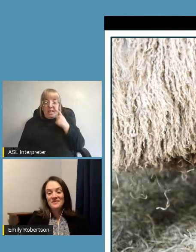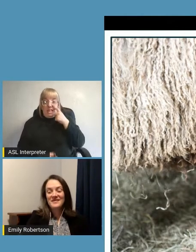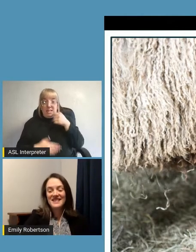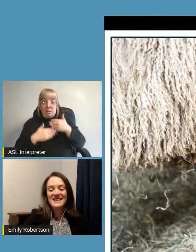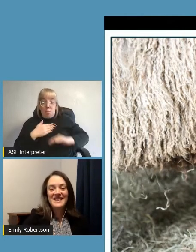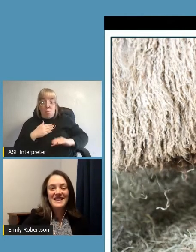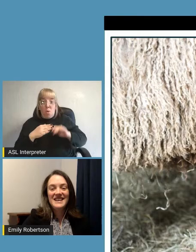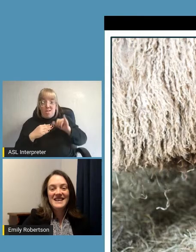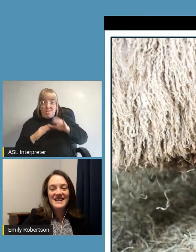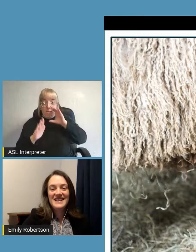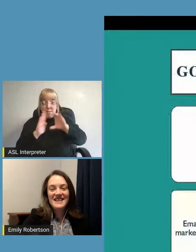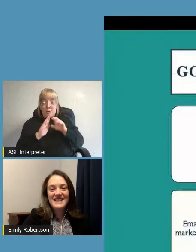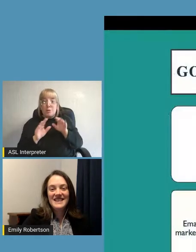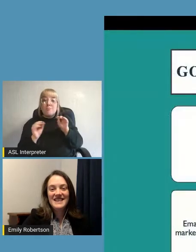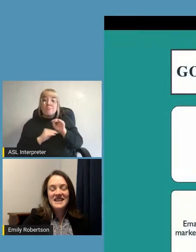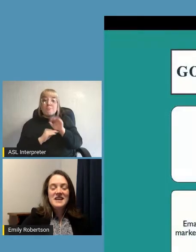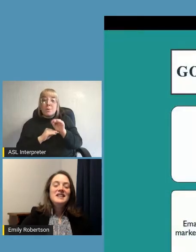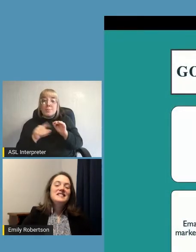born.